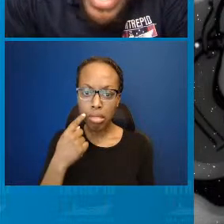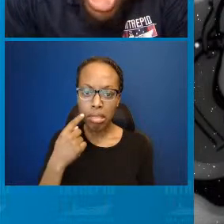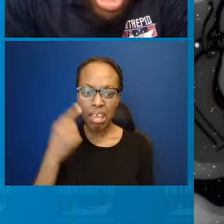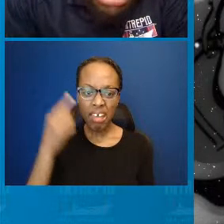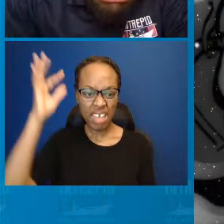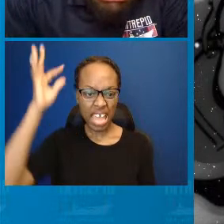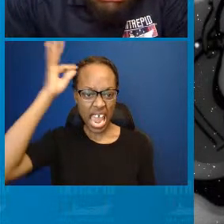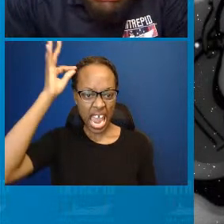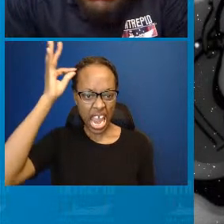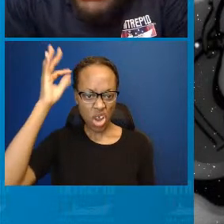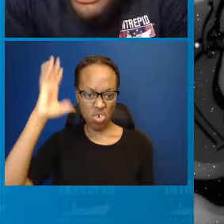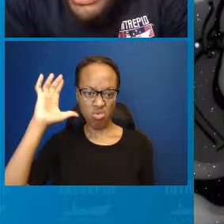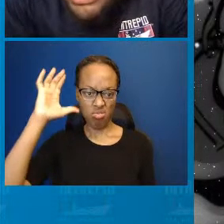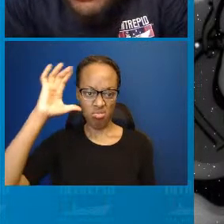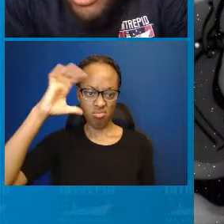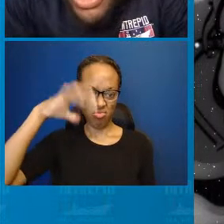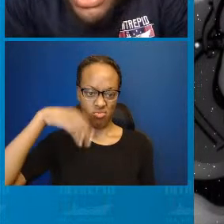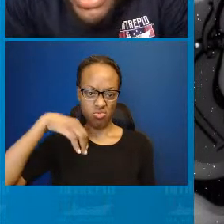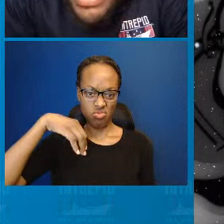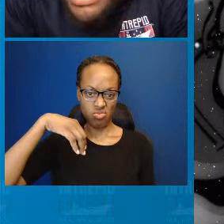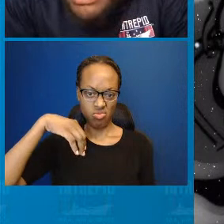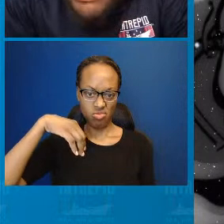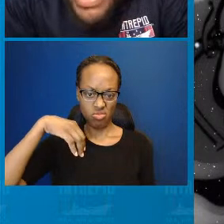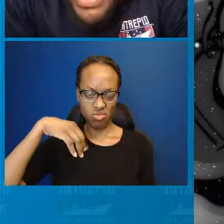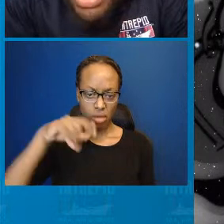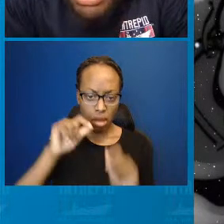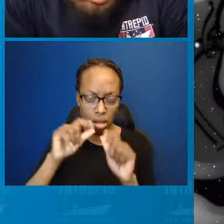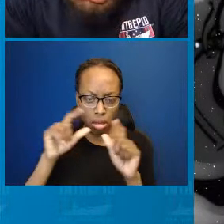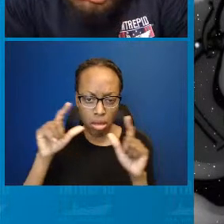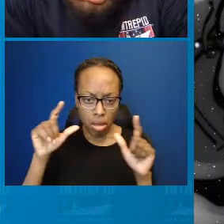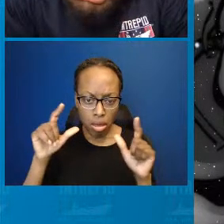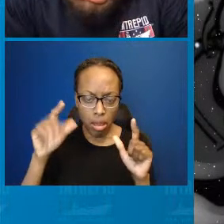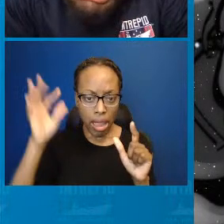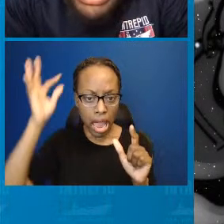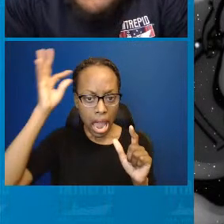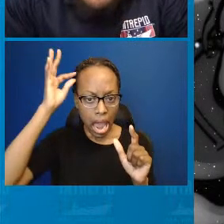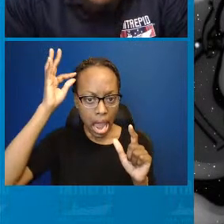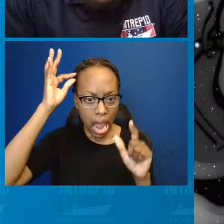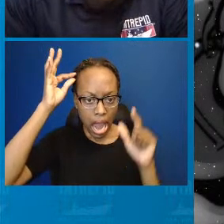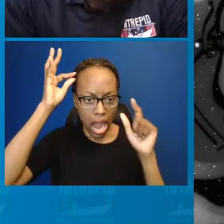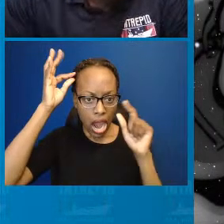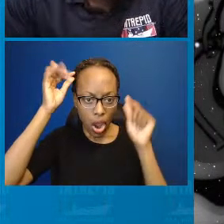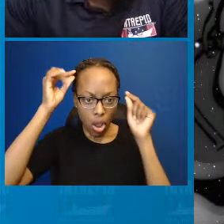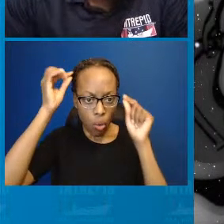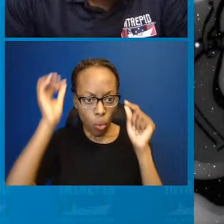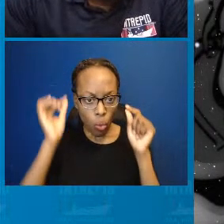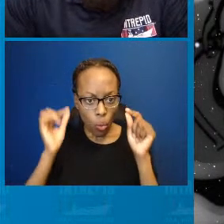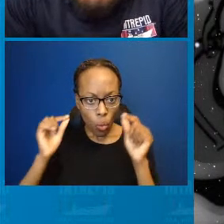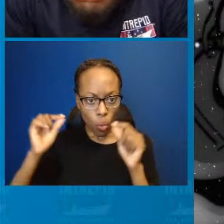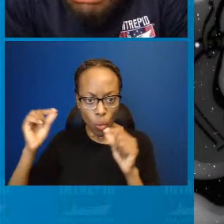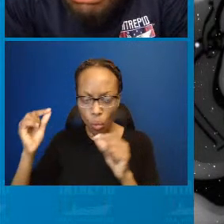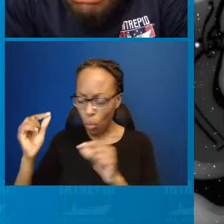weird hair. And actually, if you look at the ends of the hair, it actually looks like